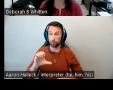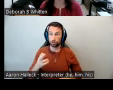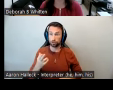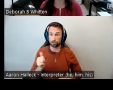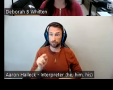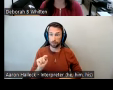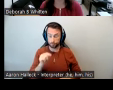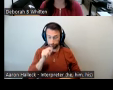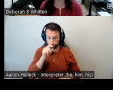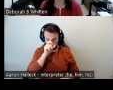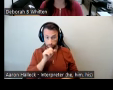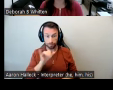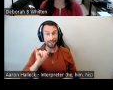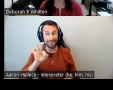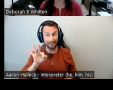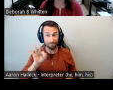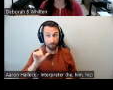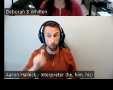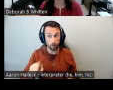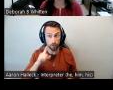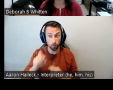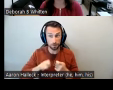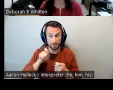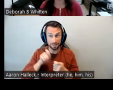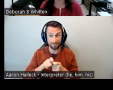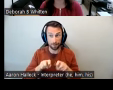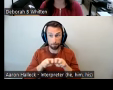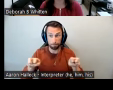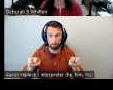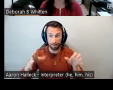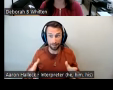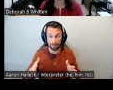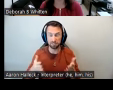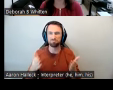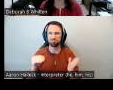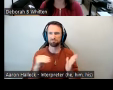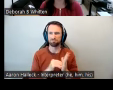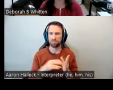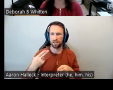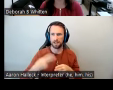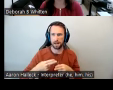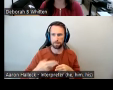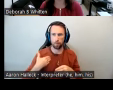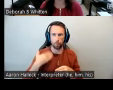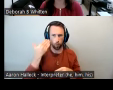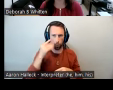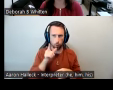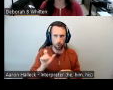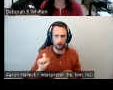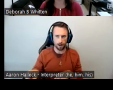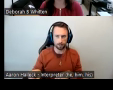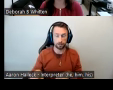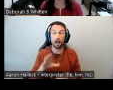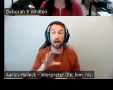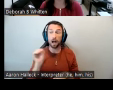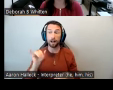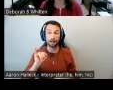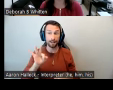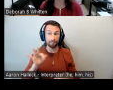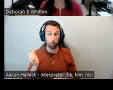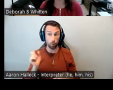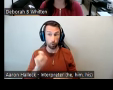If you do have a question for a specific panelist, just put their name in there so I know who to address. Also, if you do want to ask a question, use the raise